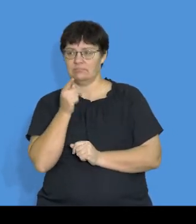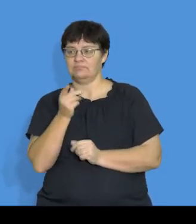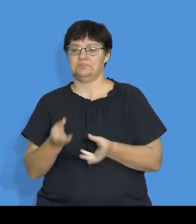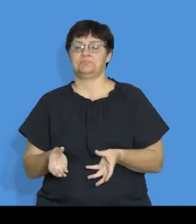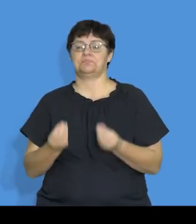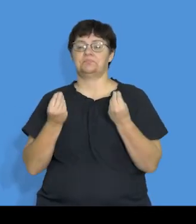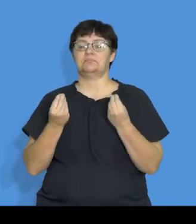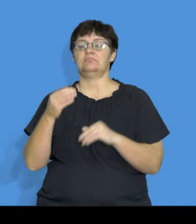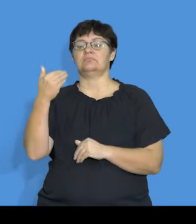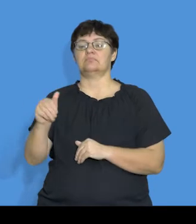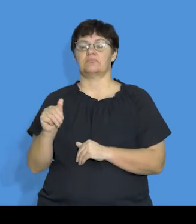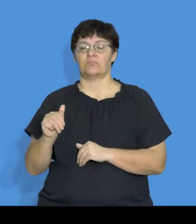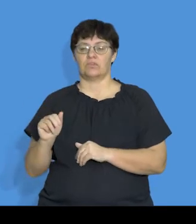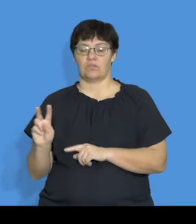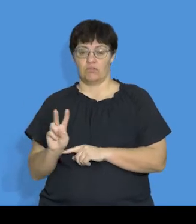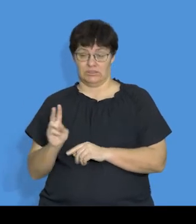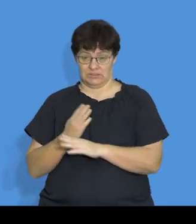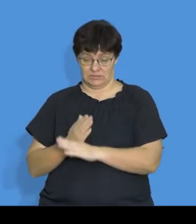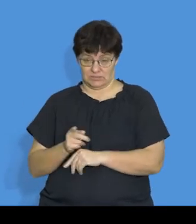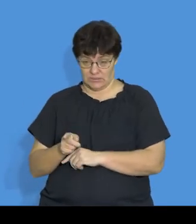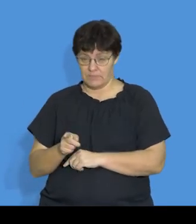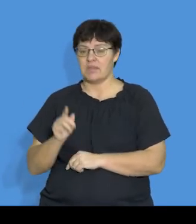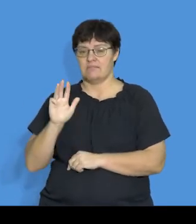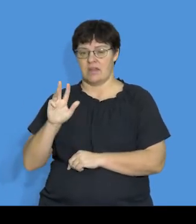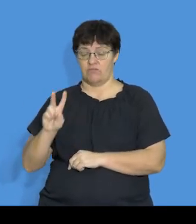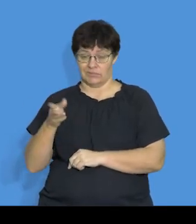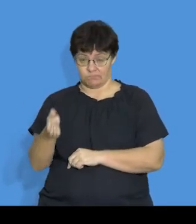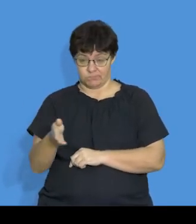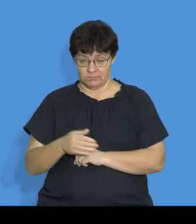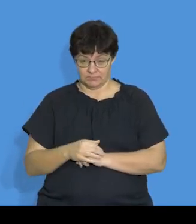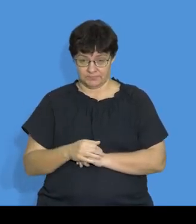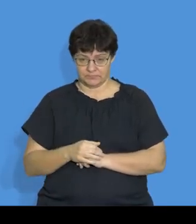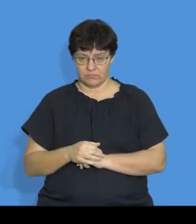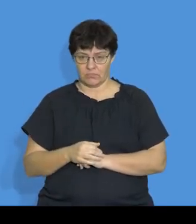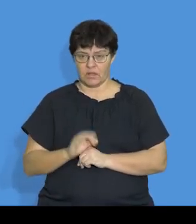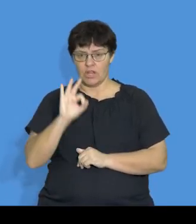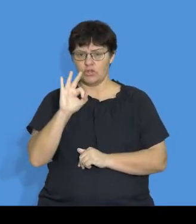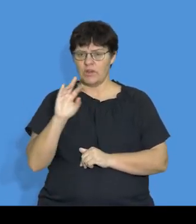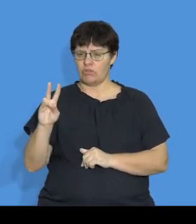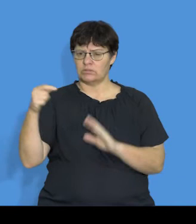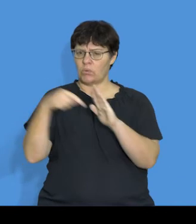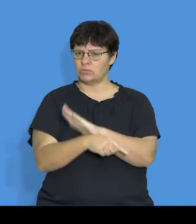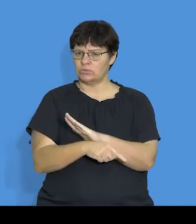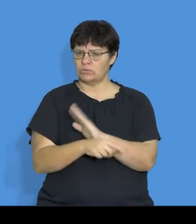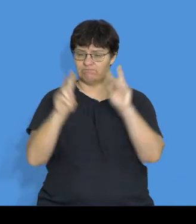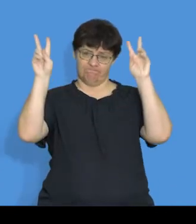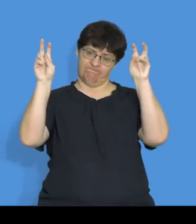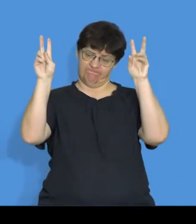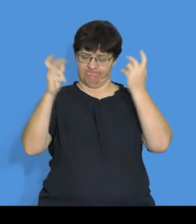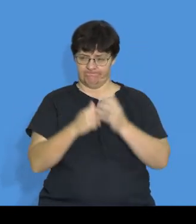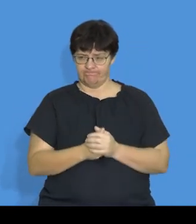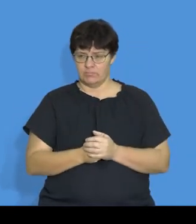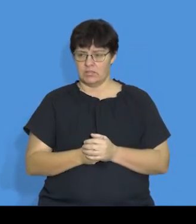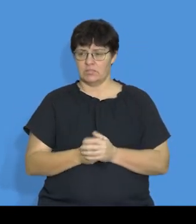the external voltage, which is equals to 9 volt. Now, the lost voltage is actually 12